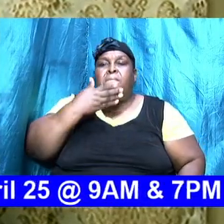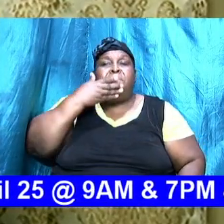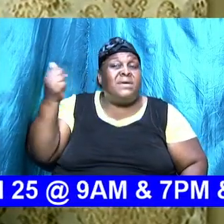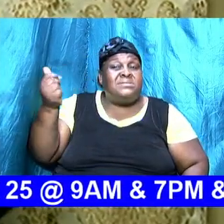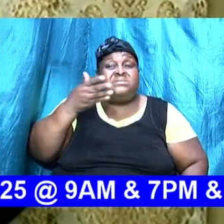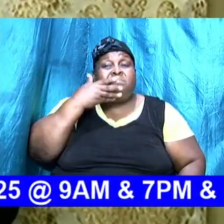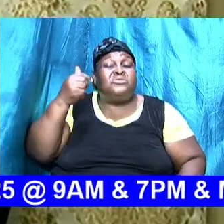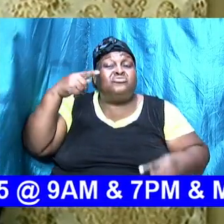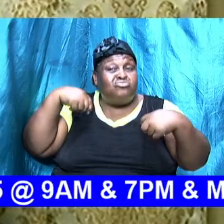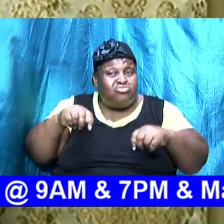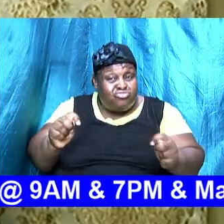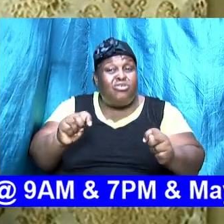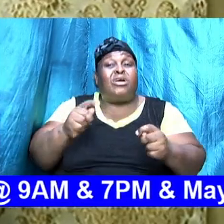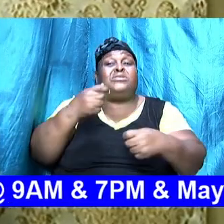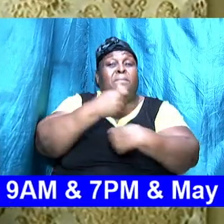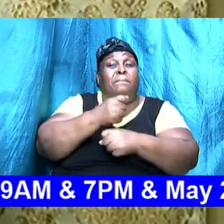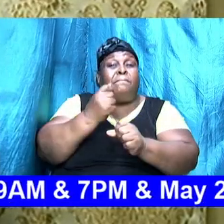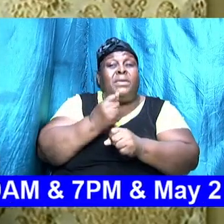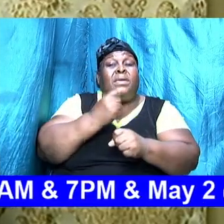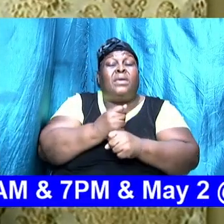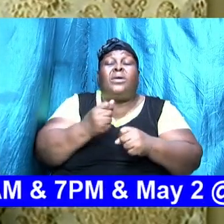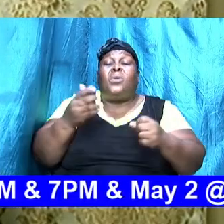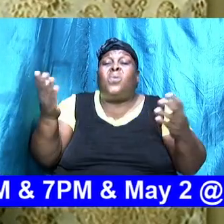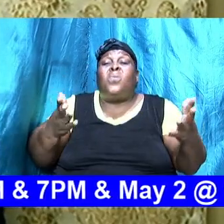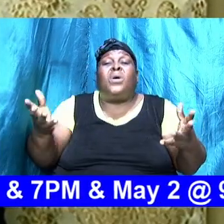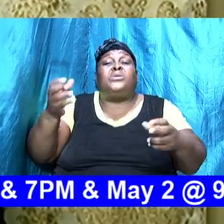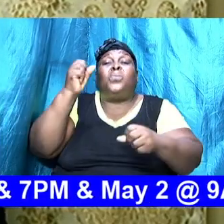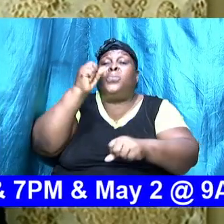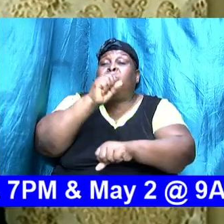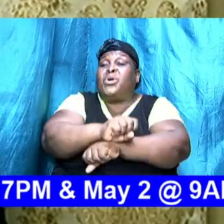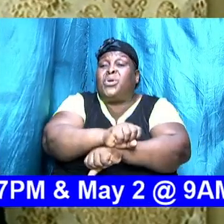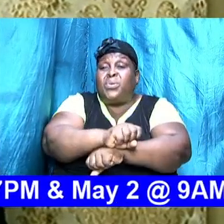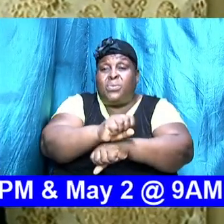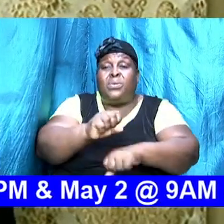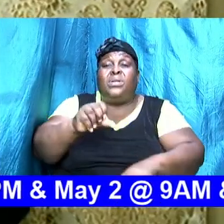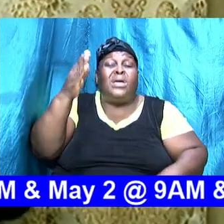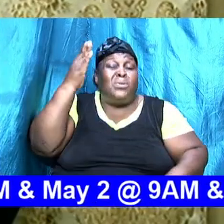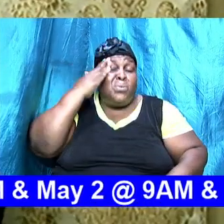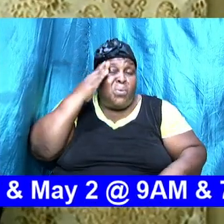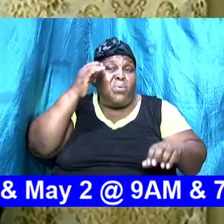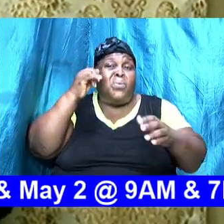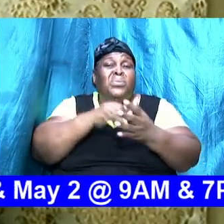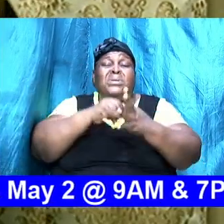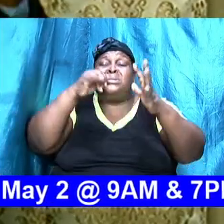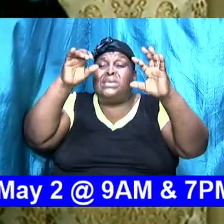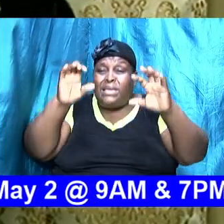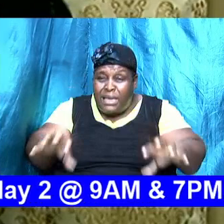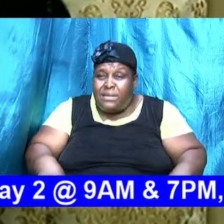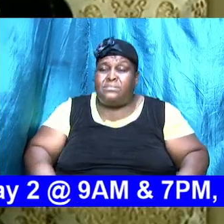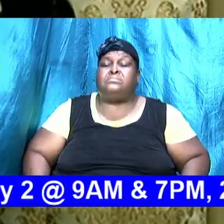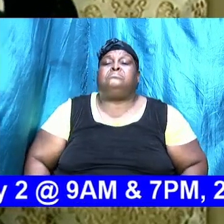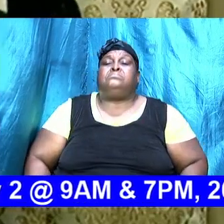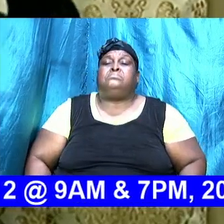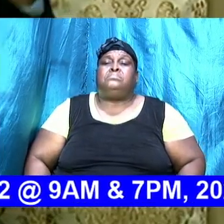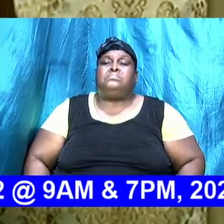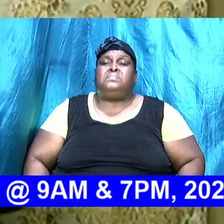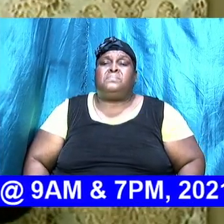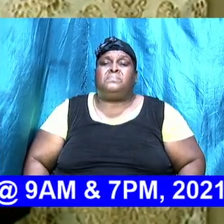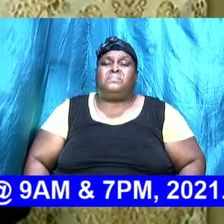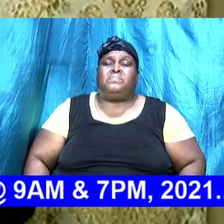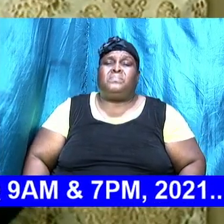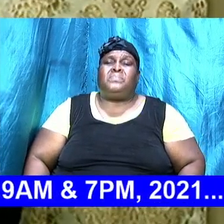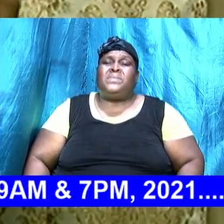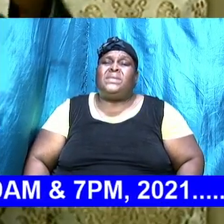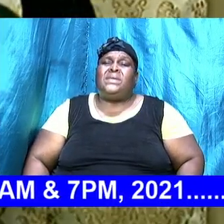have work. And I know it can. I know, I tell you